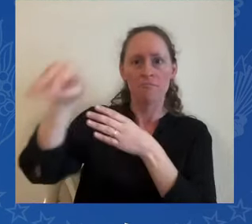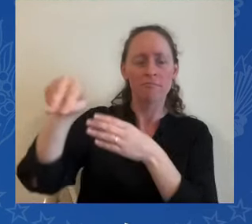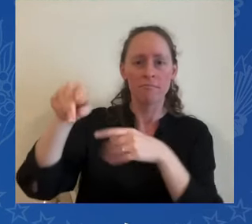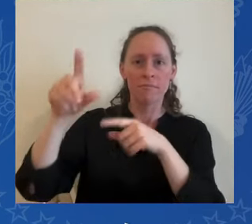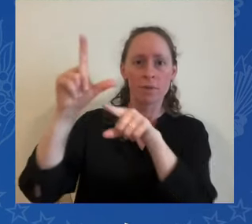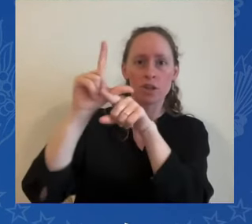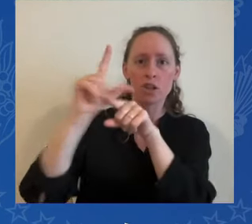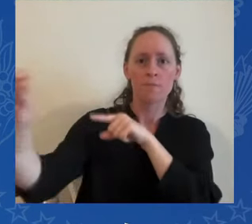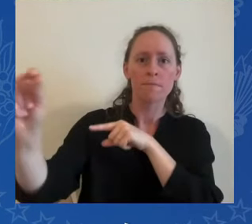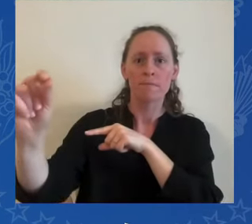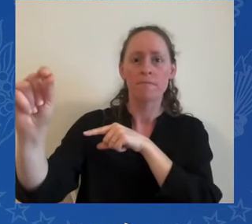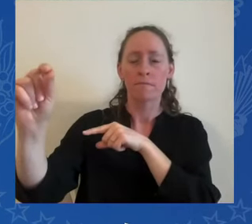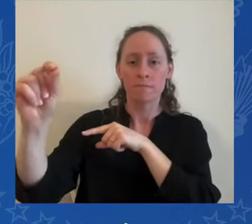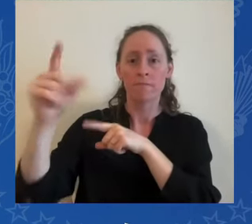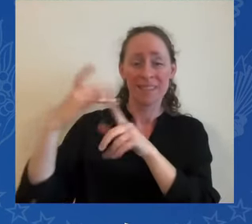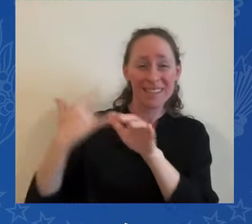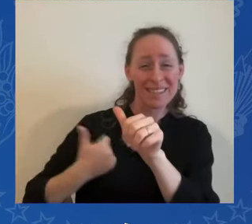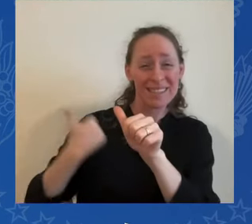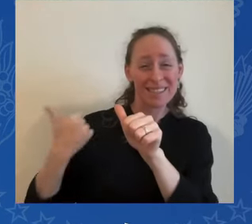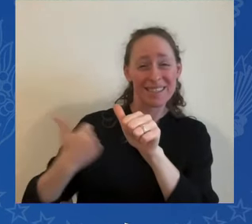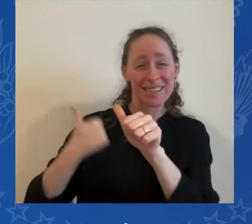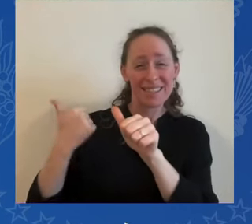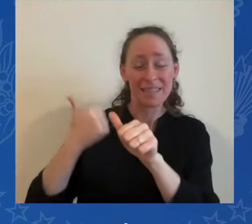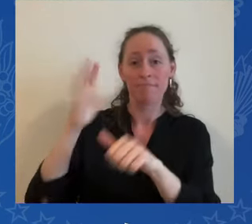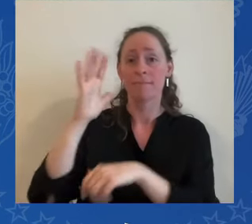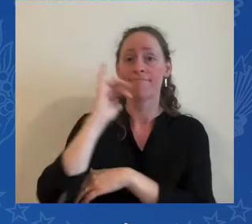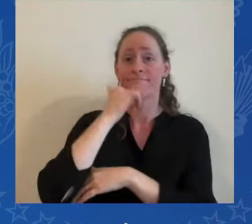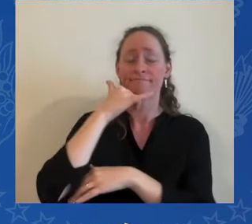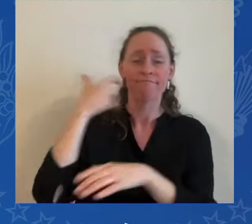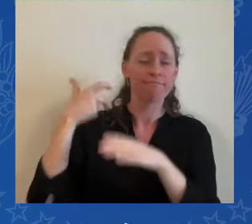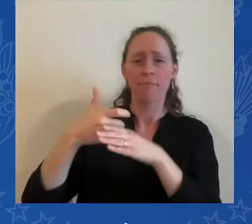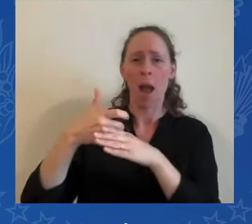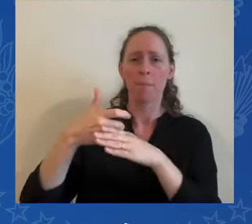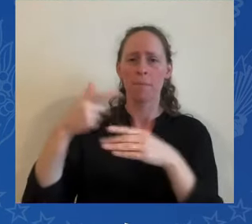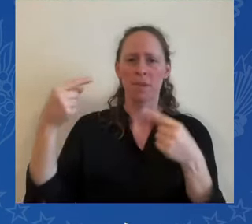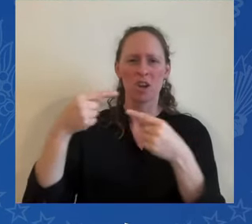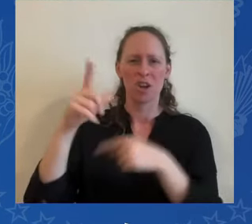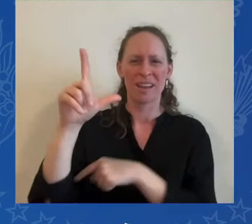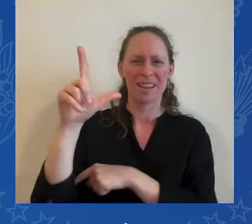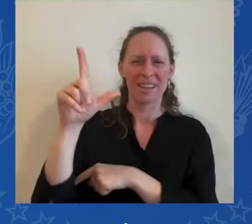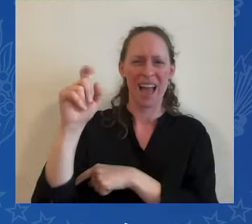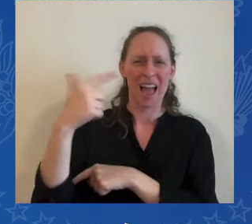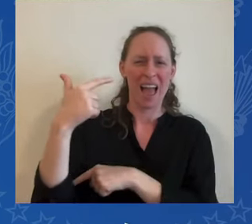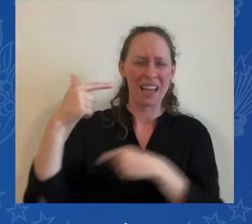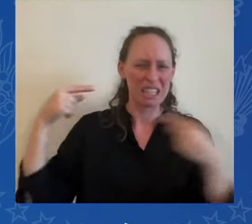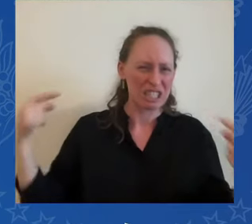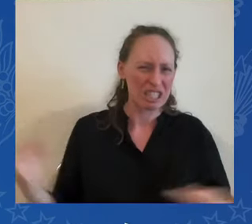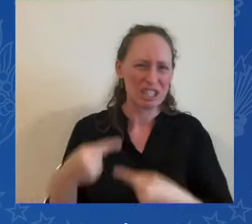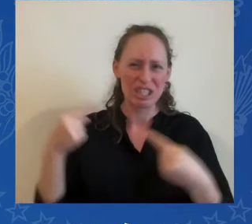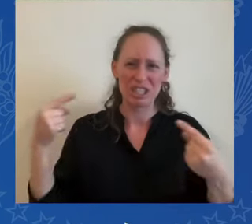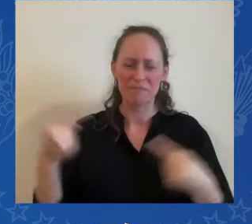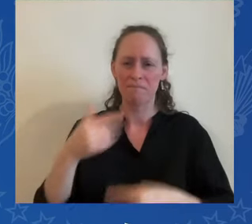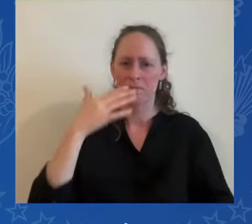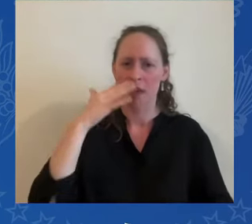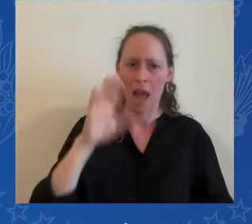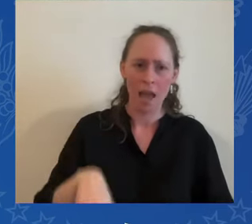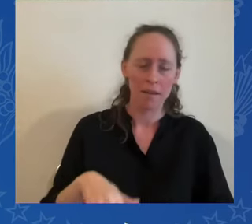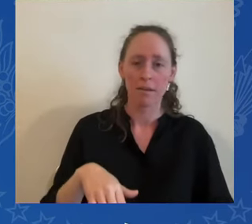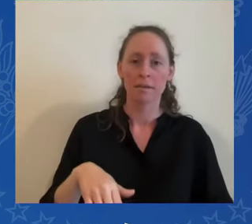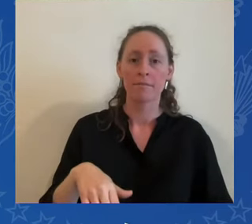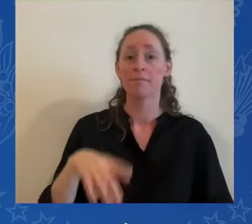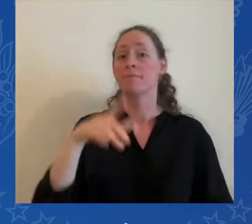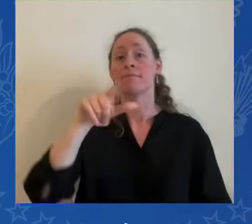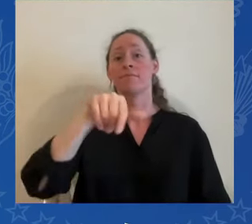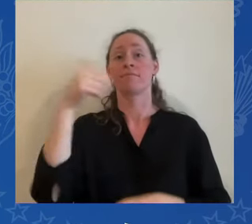of a apartment building where the gunman shot him multiple times. Corporal Farmer somehow made it to his injured partner, returning fire